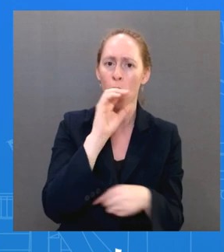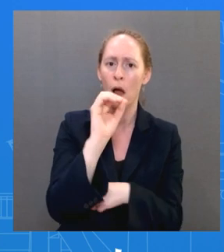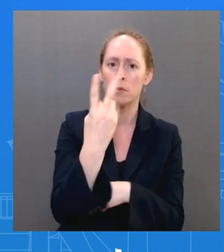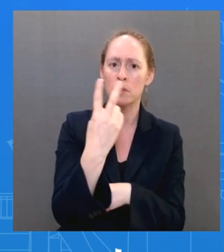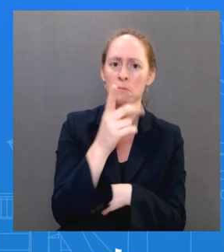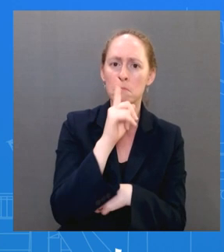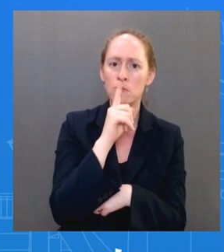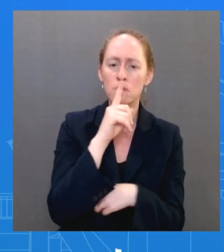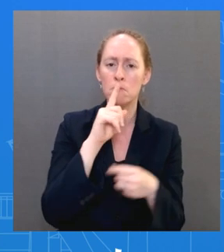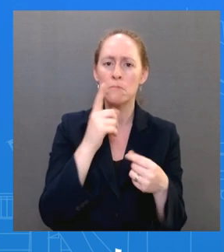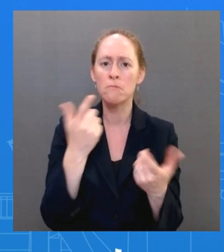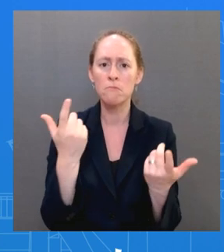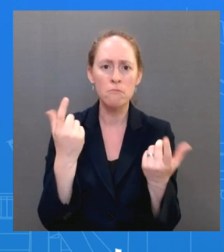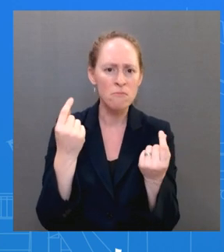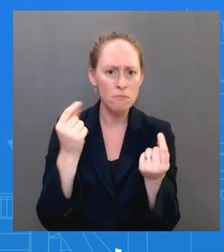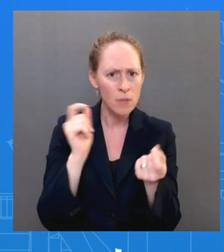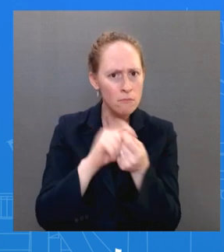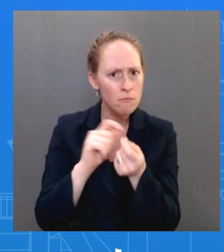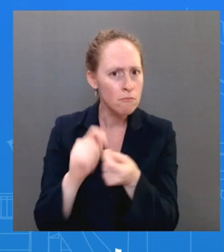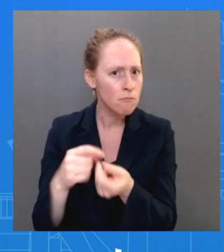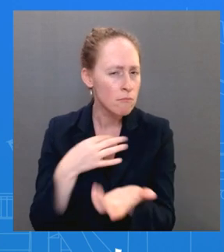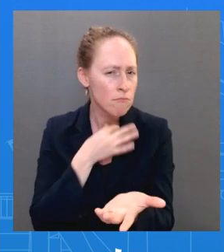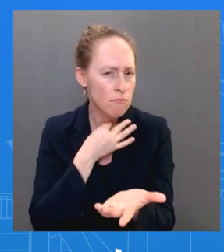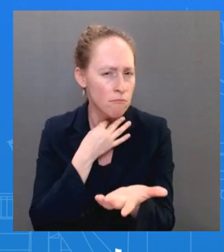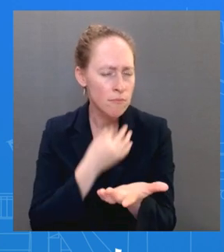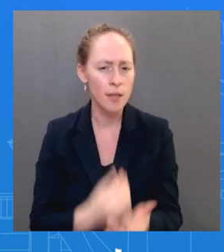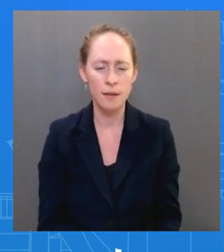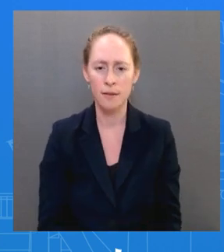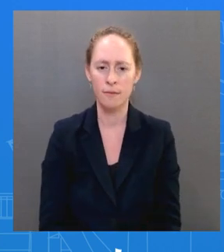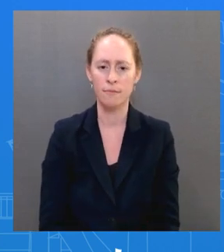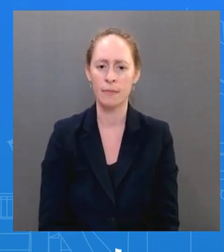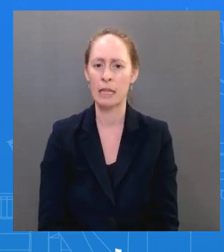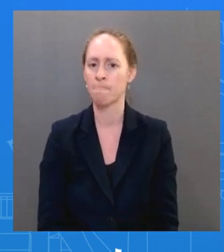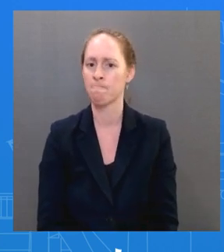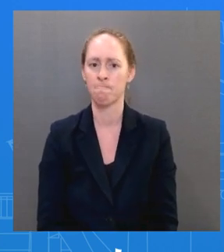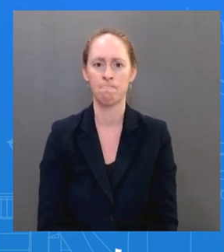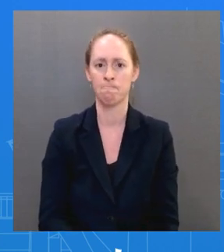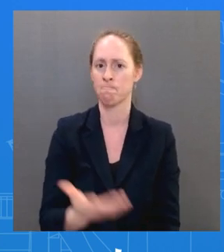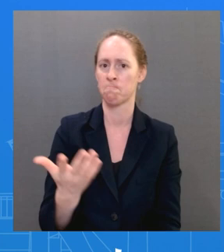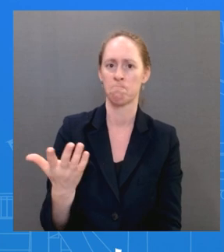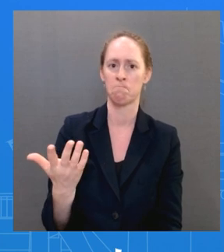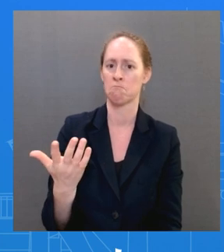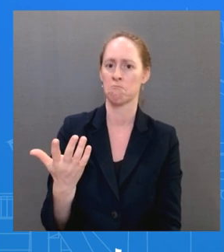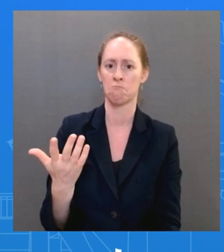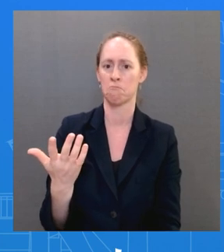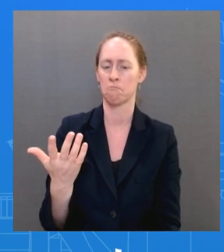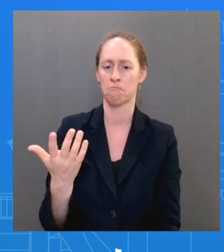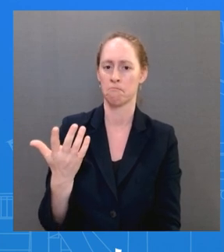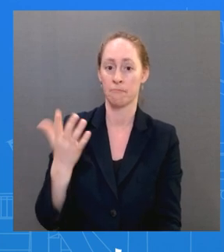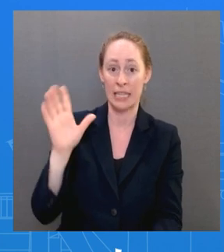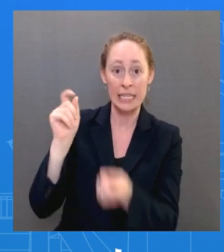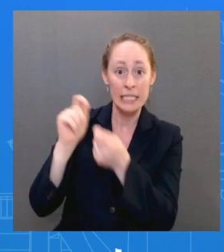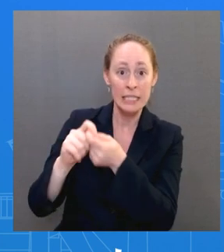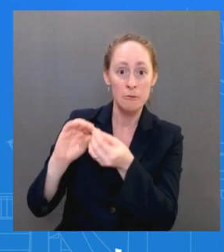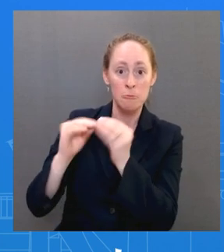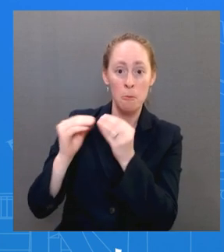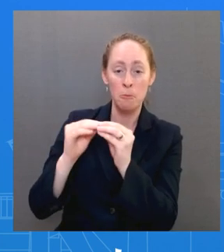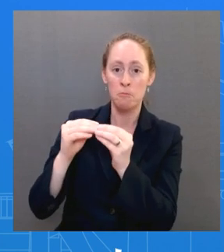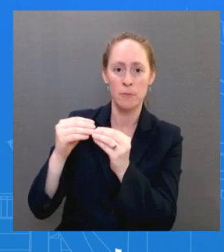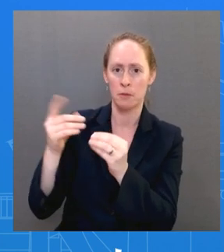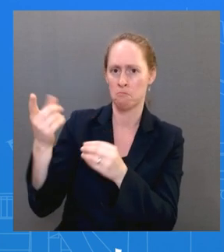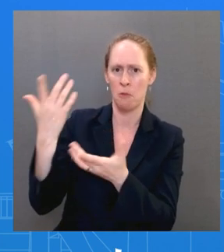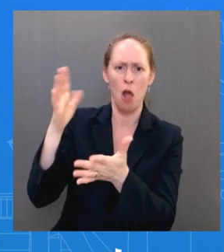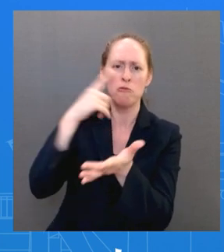times a day. So, of course, there are multiple numbers in there. All of his vitals, including his temperature, I would argue, but all of his